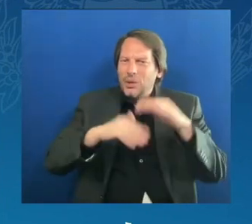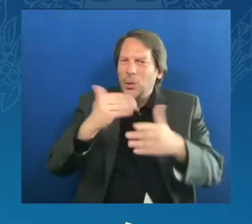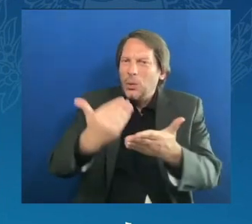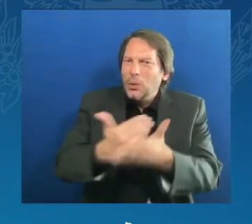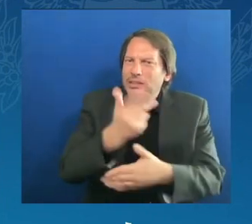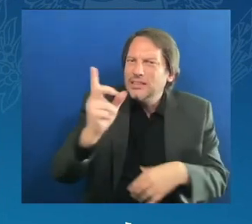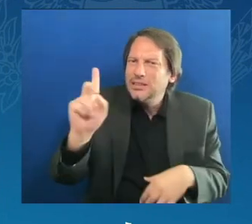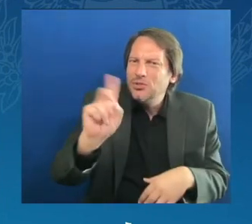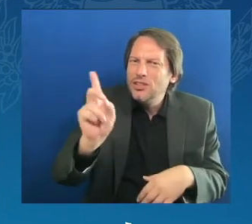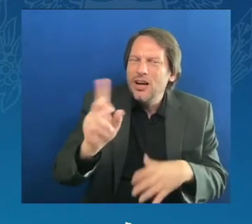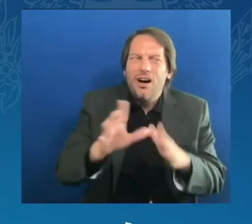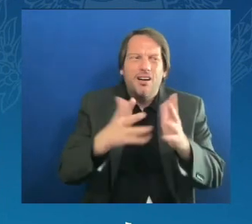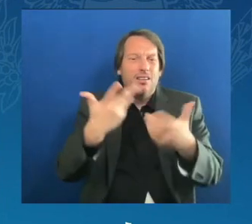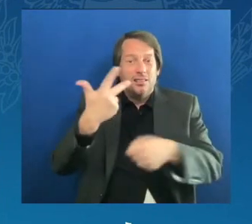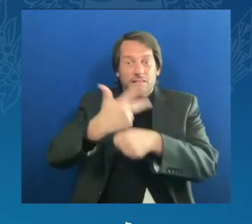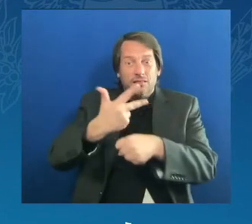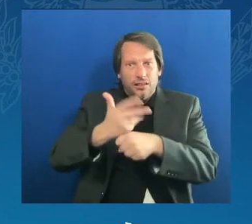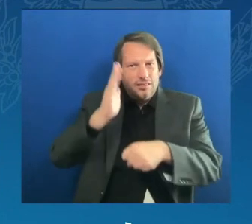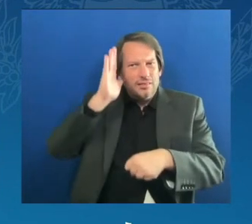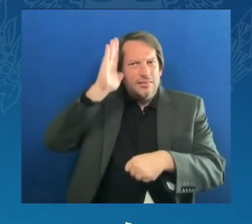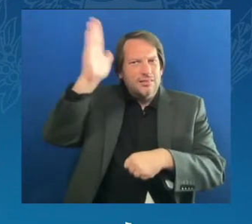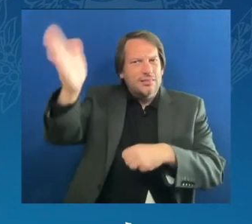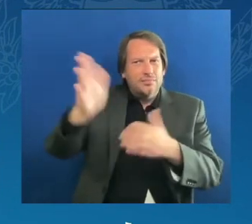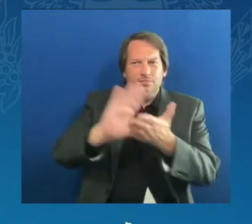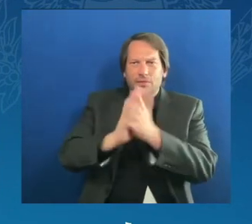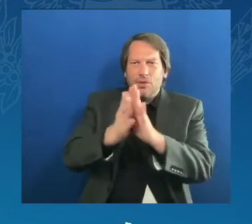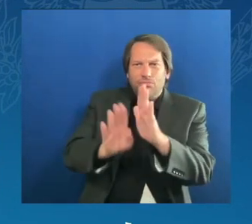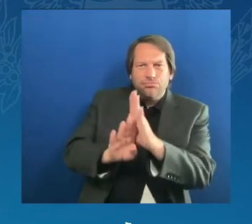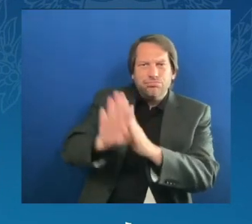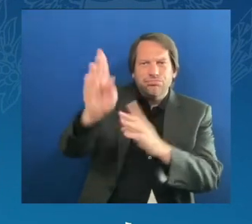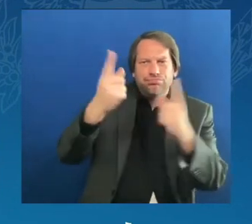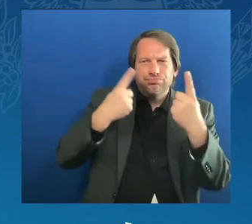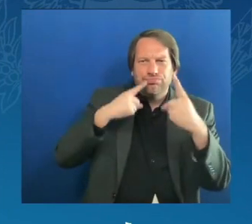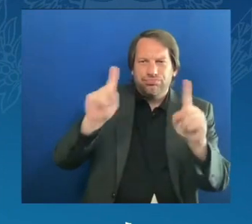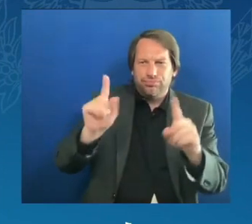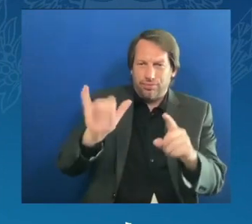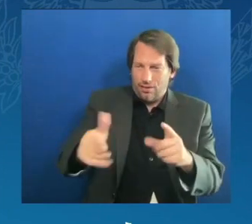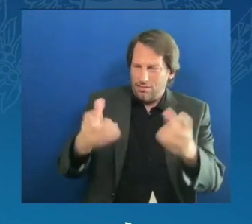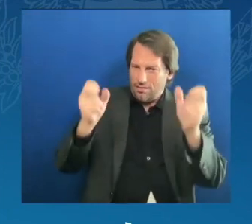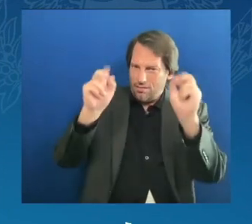thrive. Thank you very much, Madam. Welcome again.